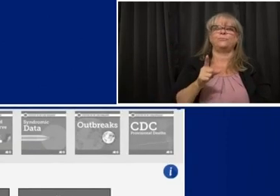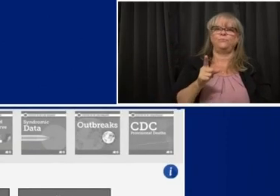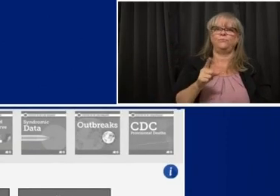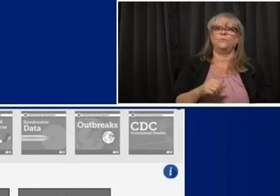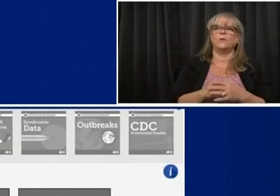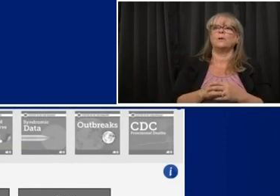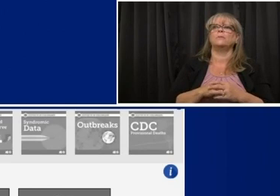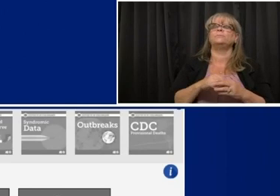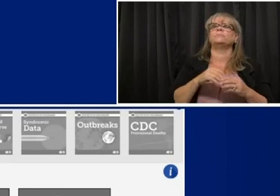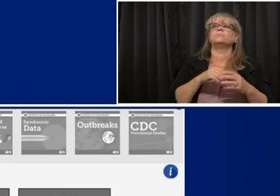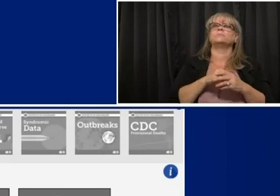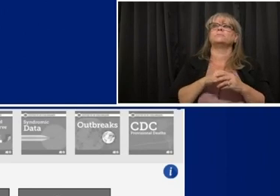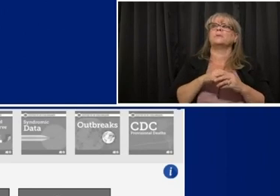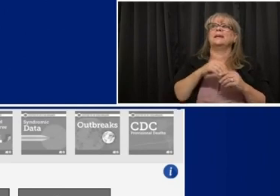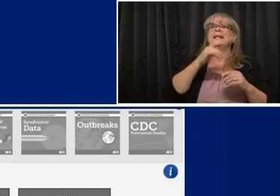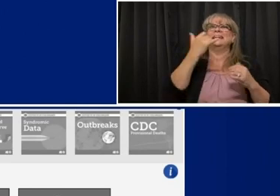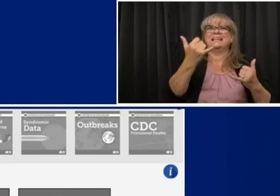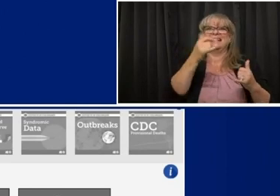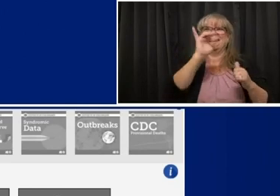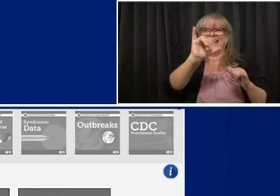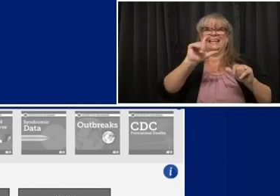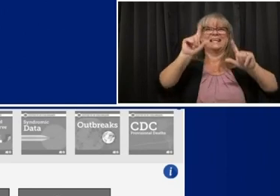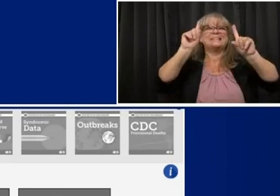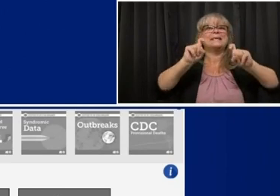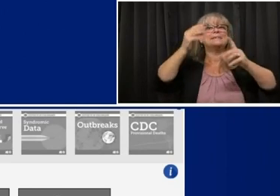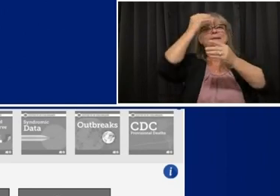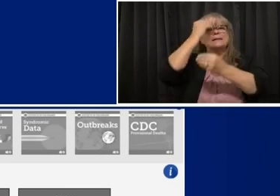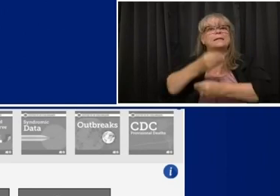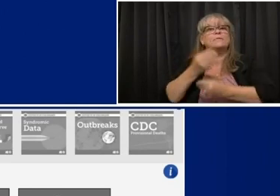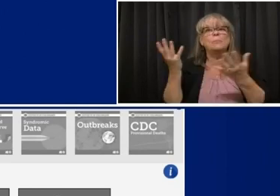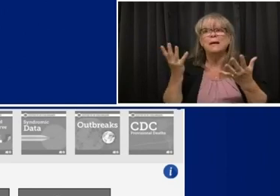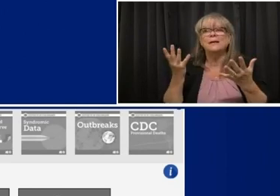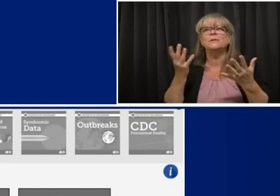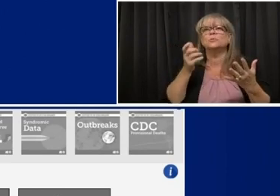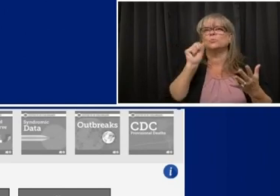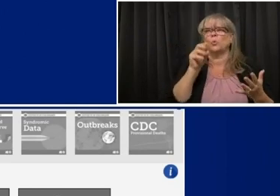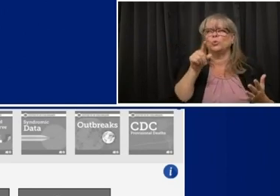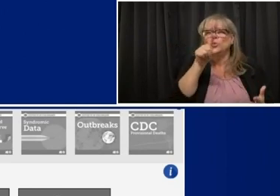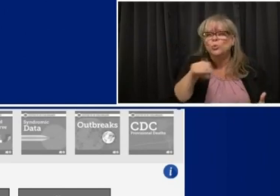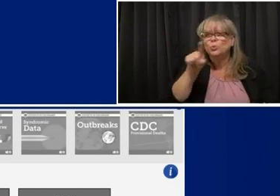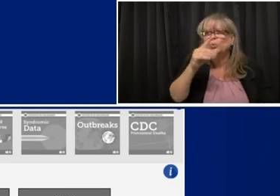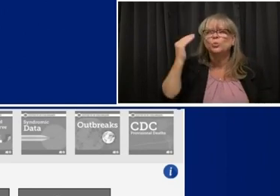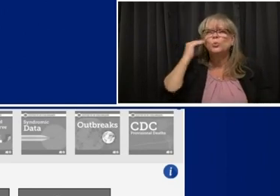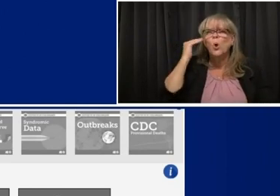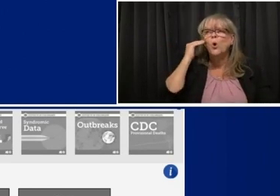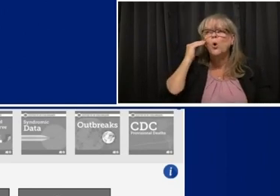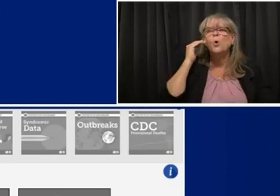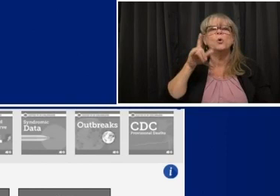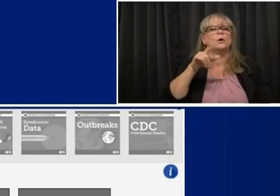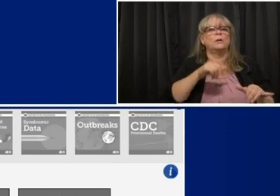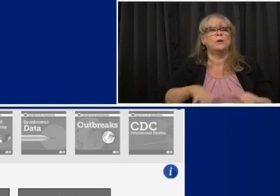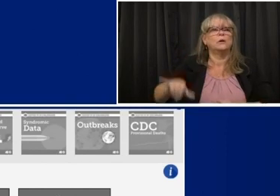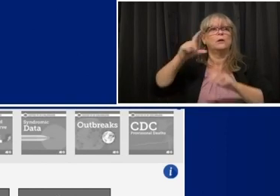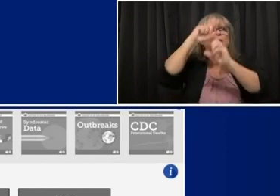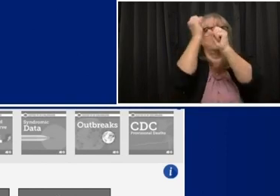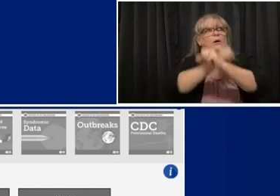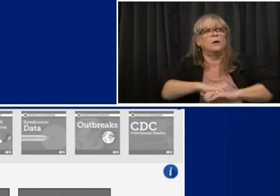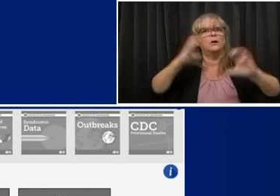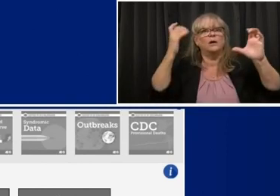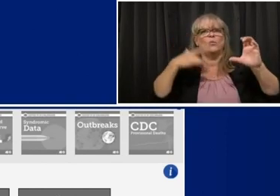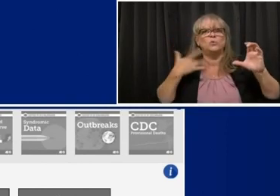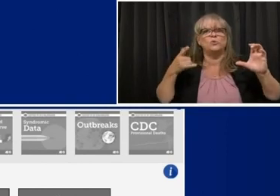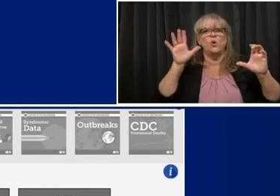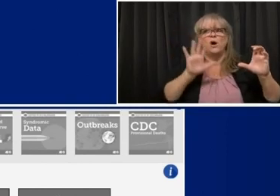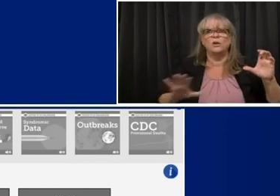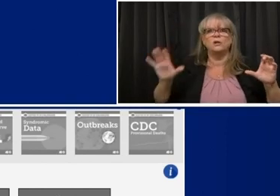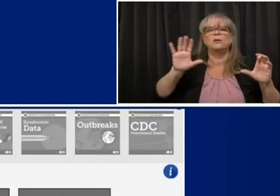on to the testing data, this should look fairly familiar to you. So this is the same way that we've been visualizing our testing data, the volume